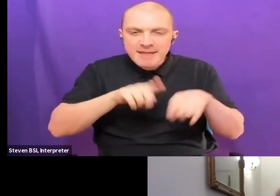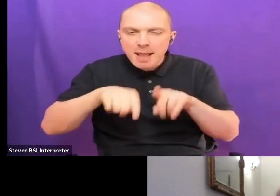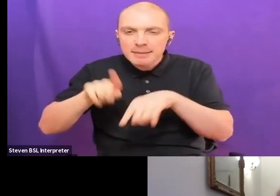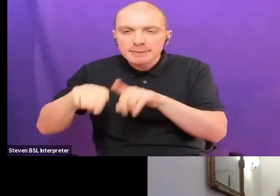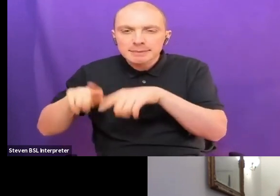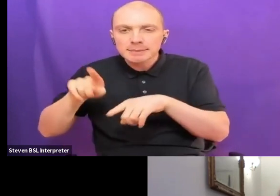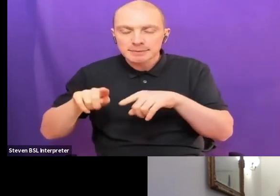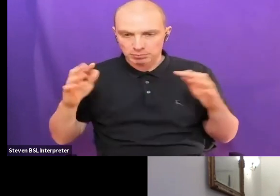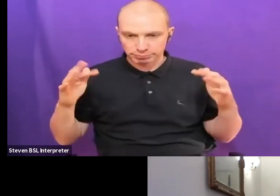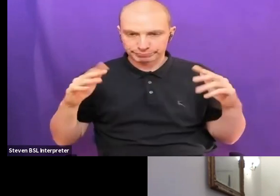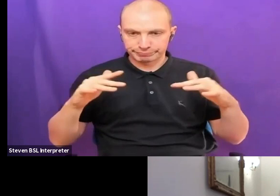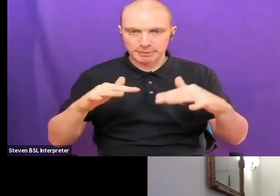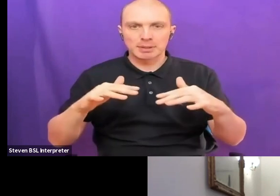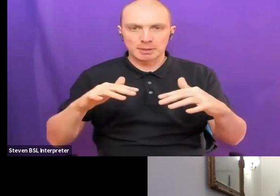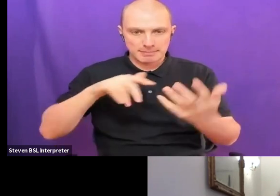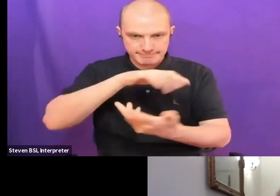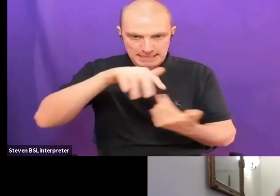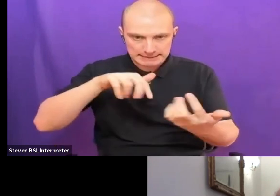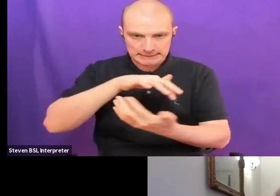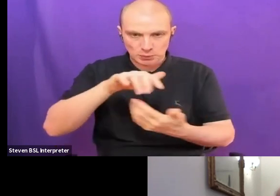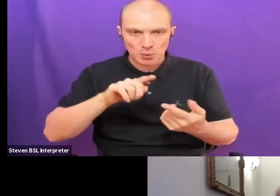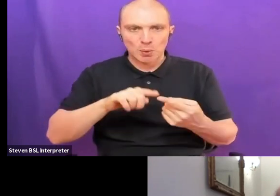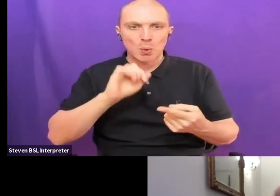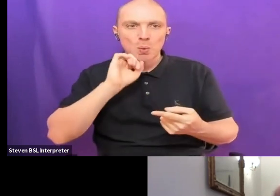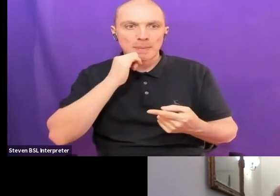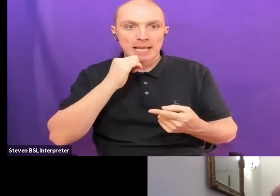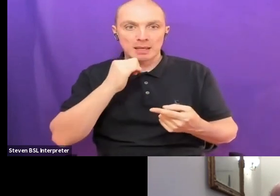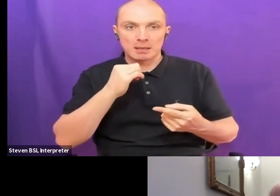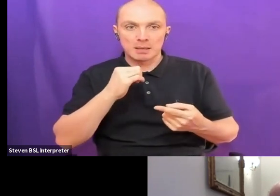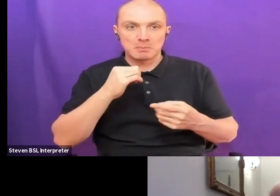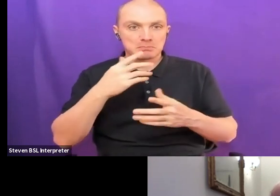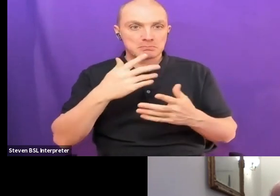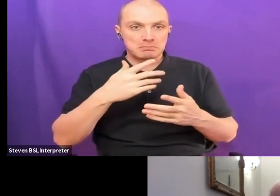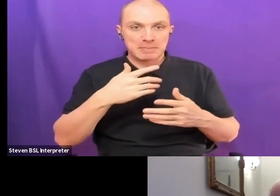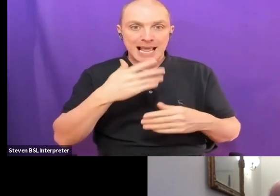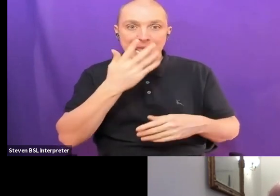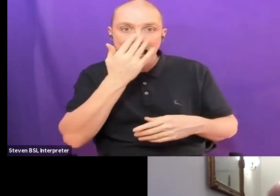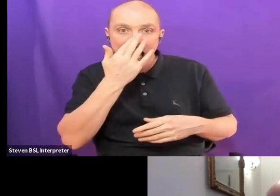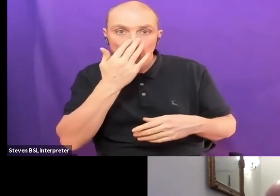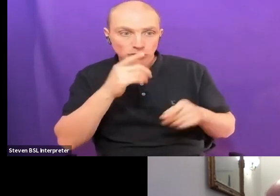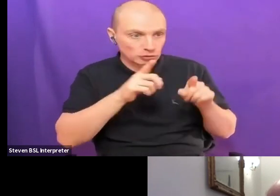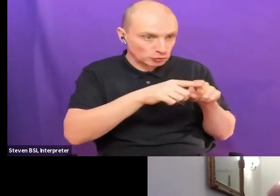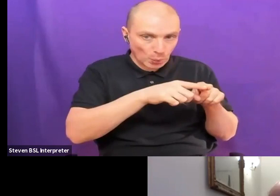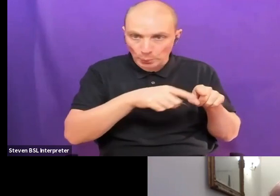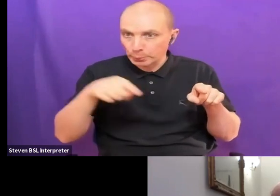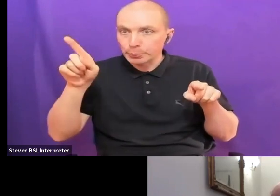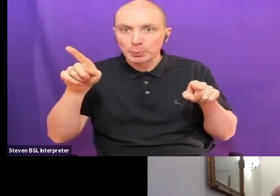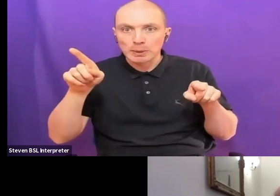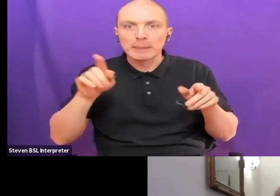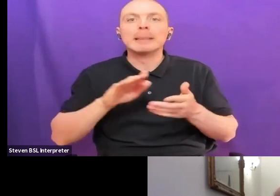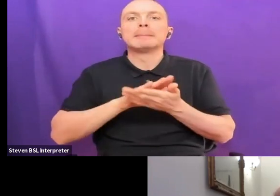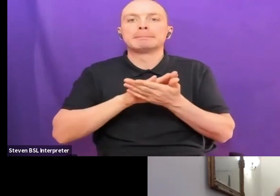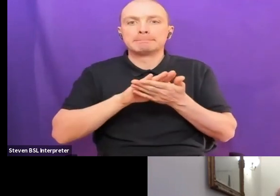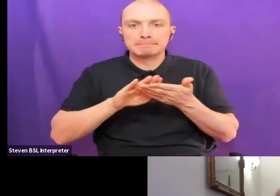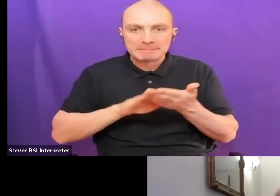as I think Irene mentioned earlier. So not only can you physically access services, but you meet